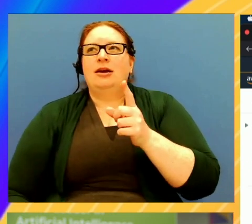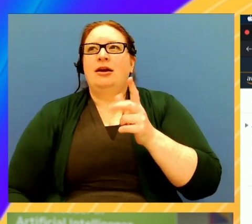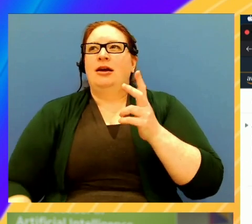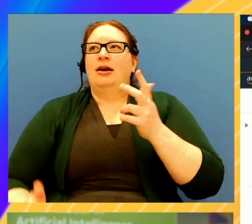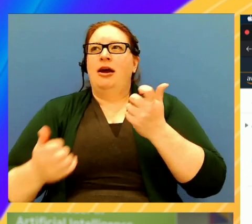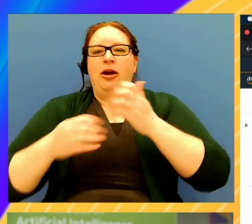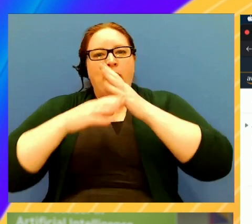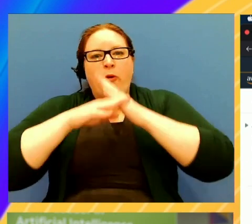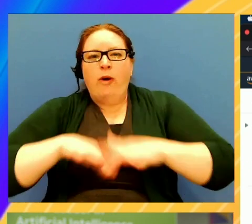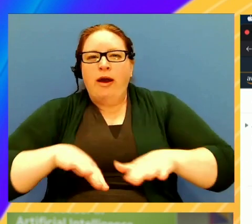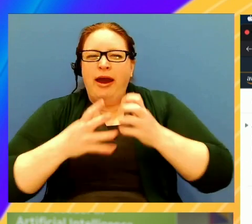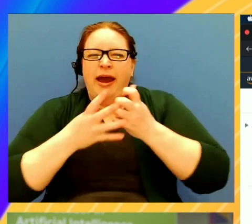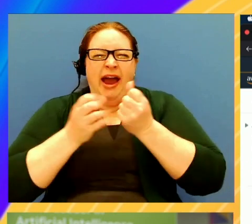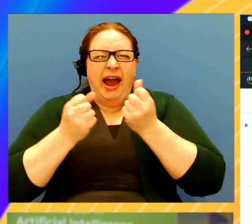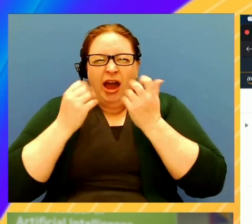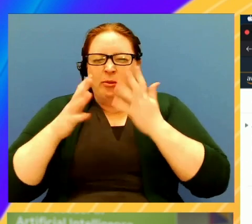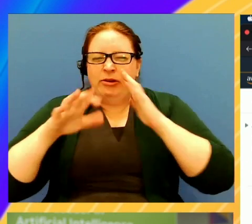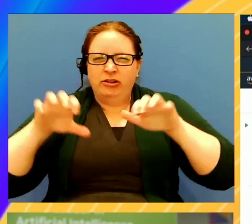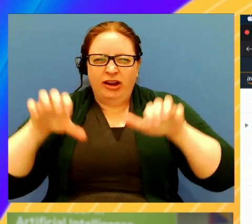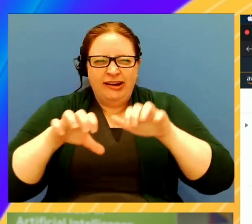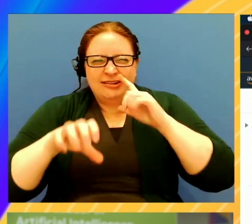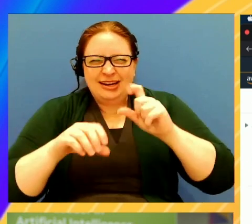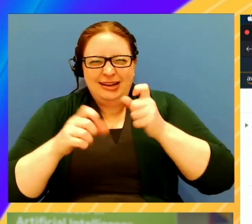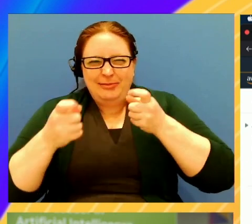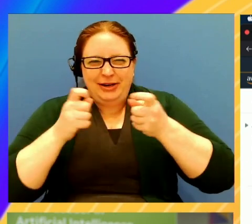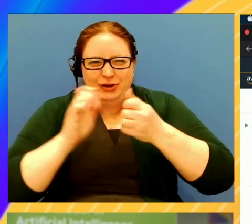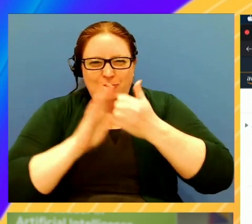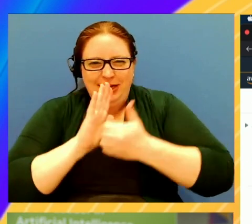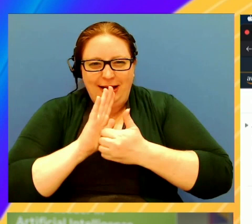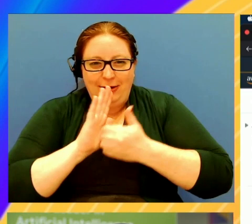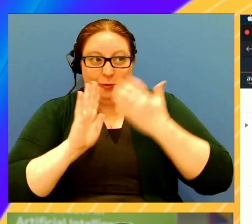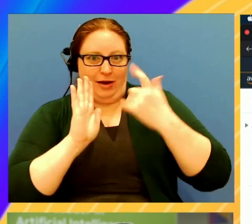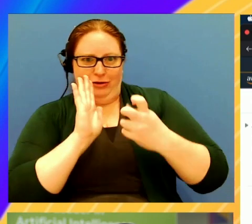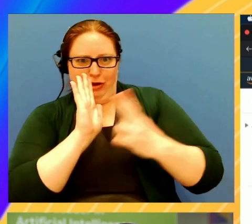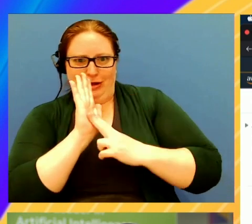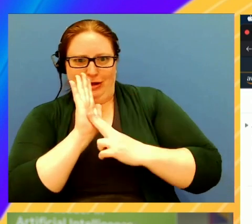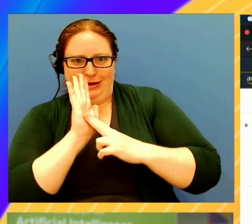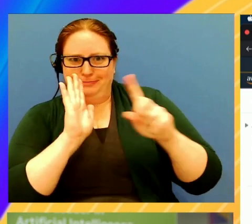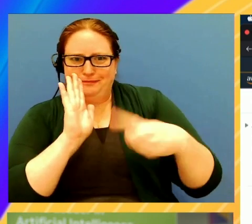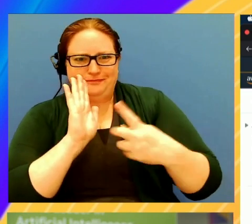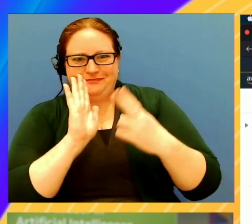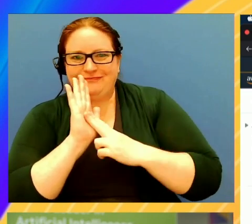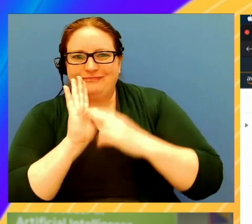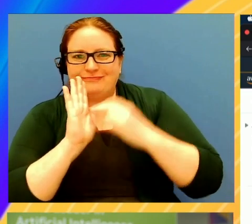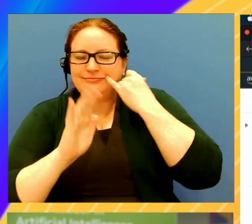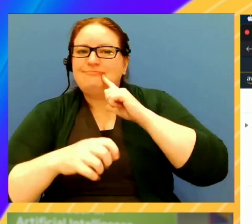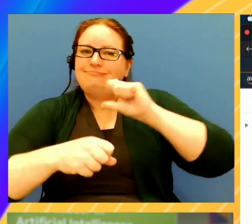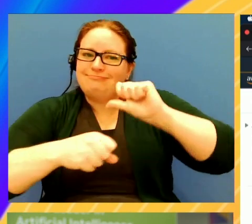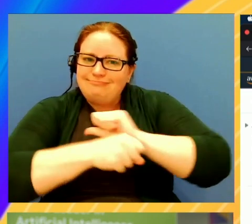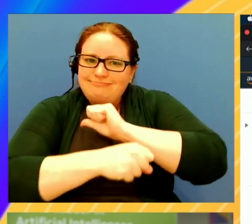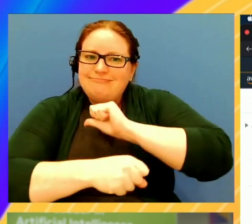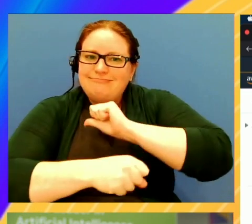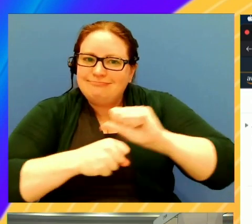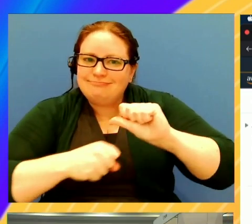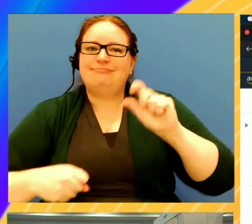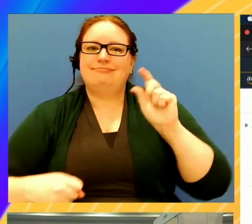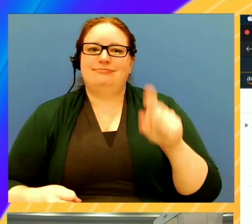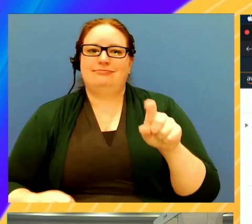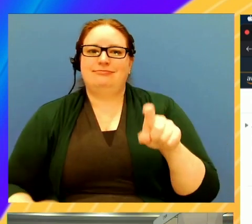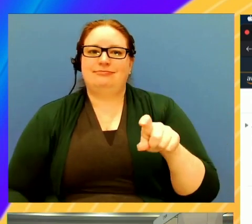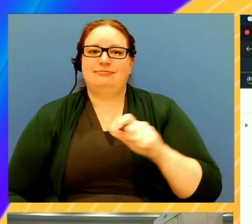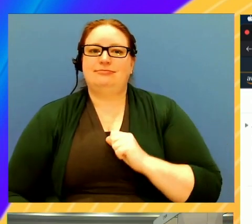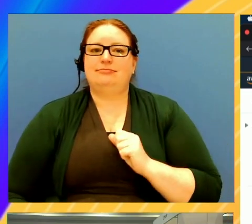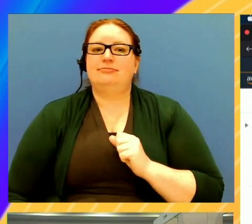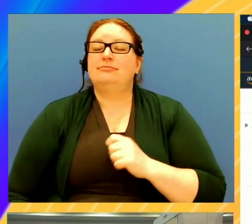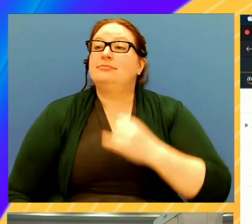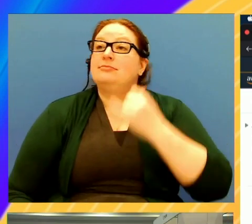account. Yeah. Like, why are you logging into the management account? Just only log into the management account when absolutely necessary. So when a customer is planning to look